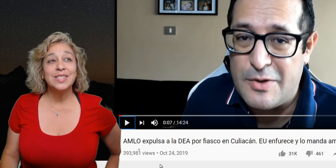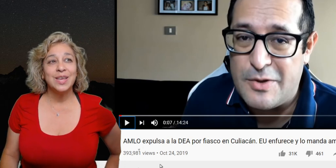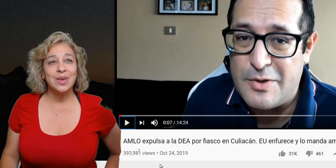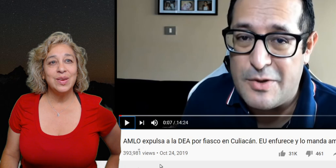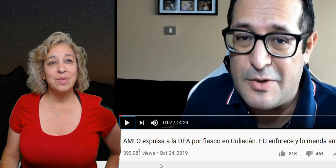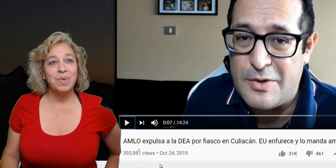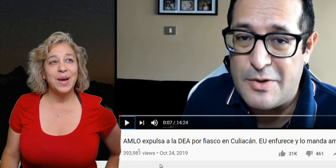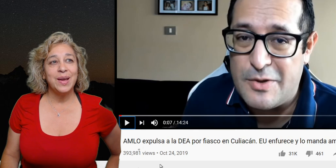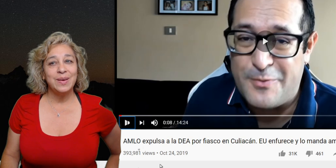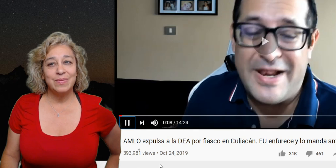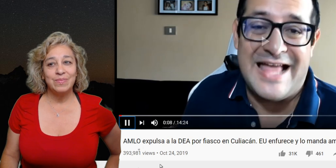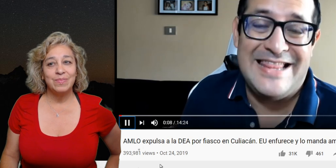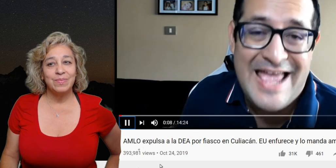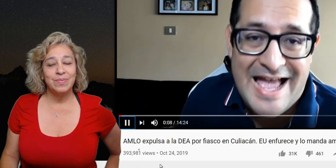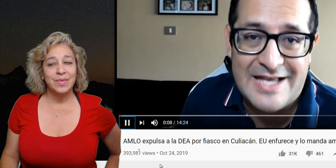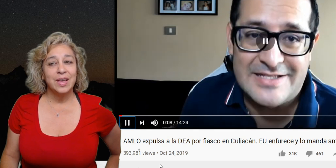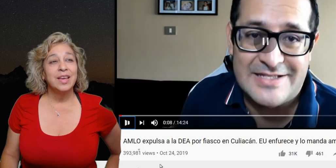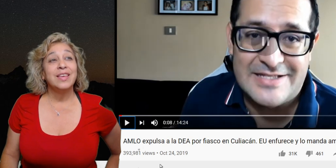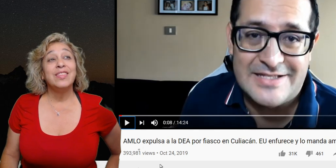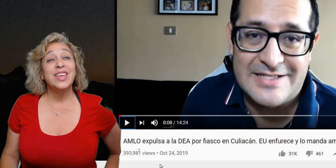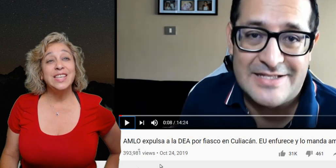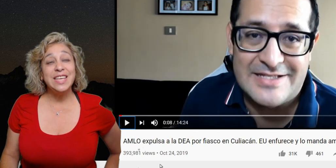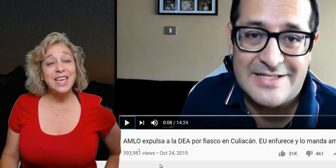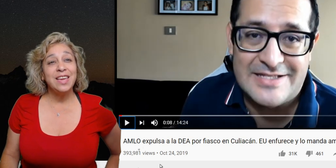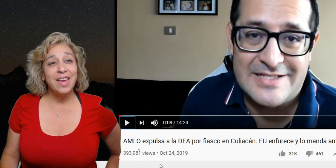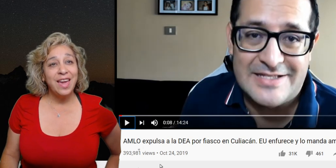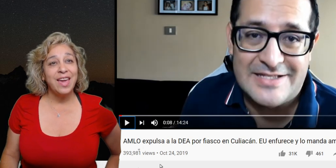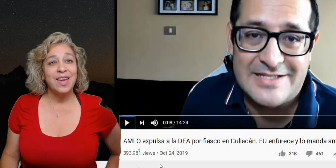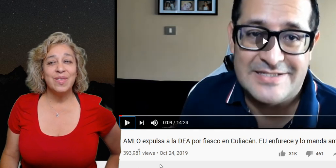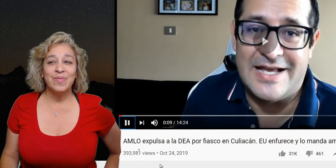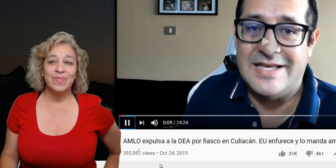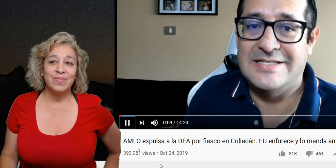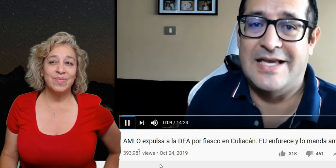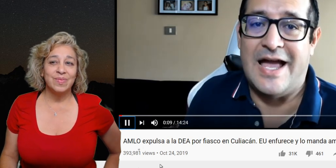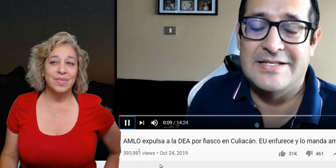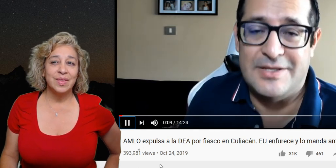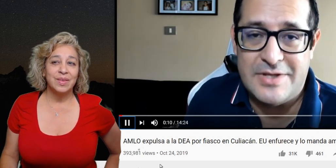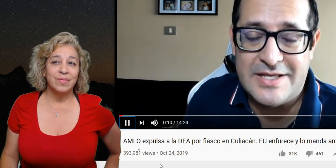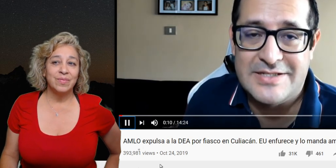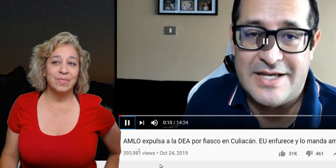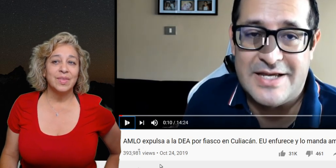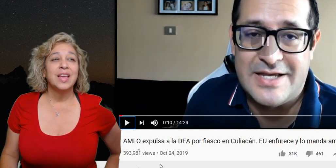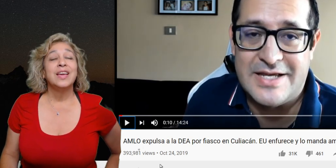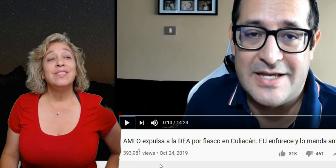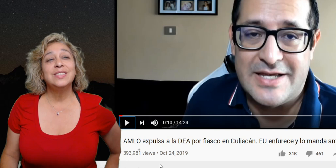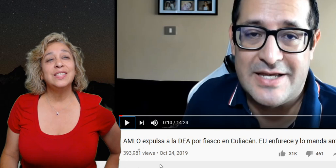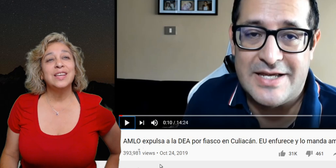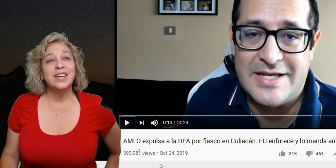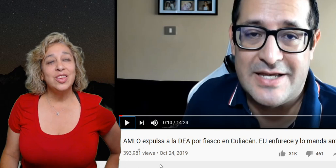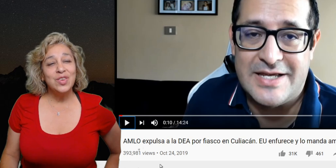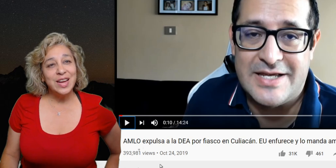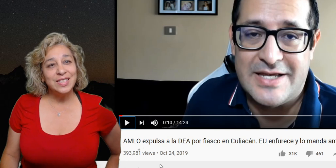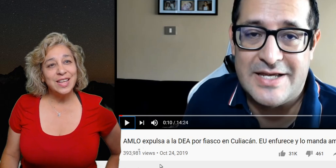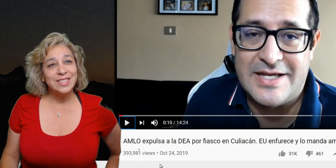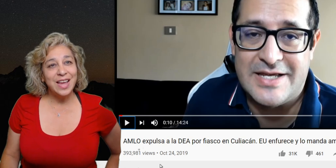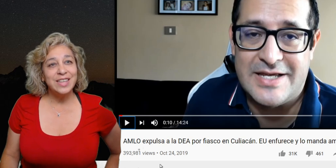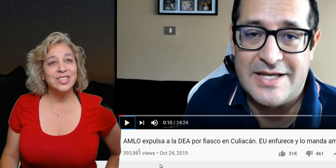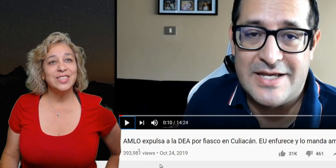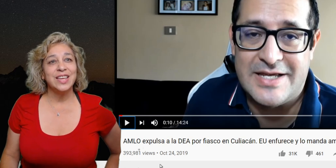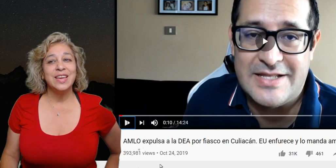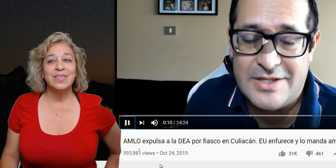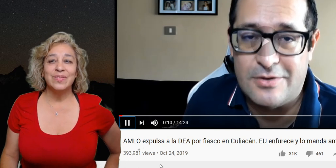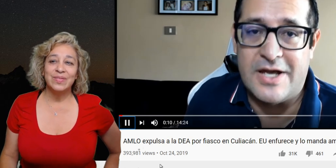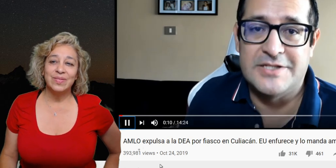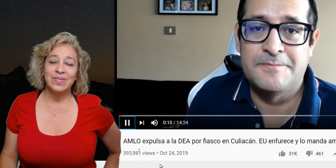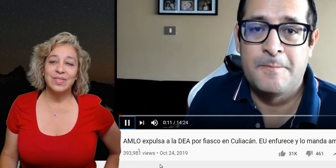and executed by... La DEA. The DEA. Agencia estadounidense anti... This is a United States